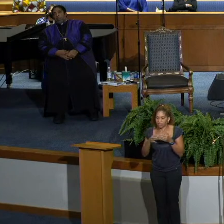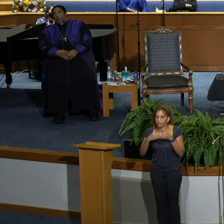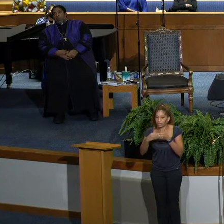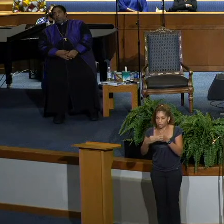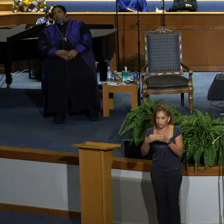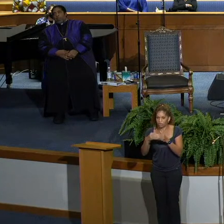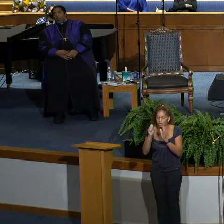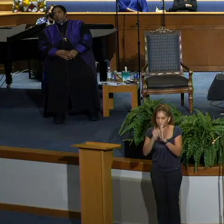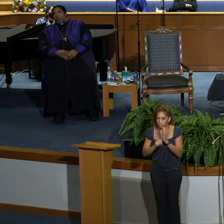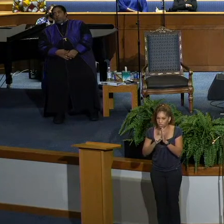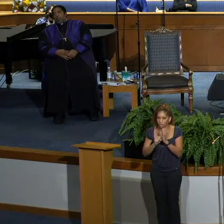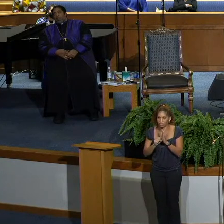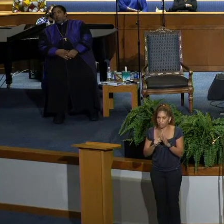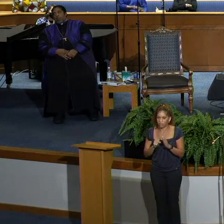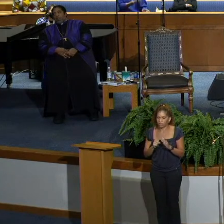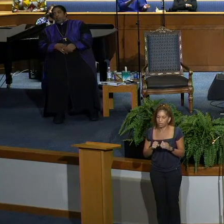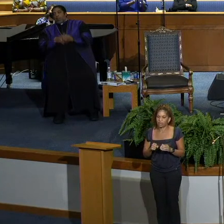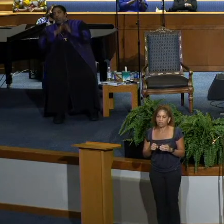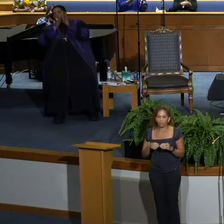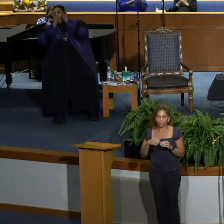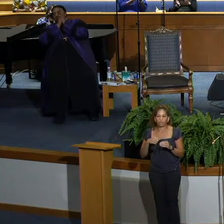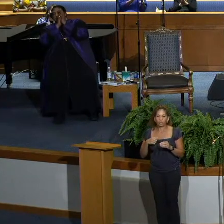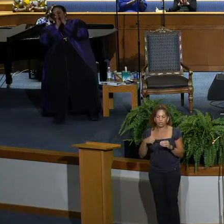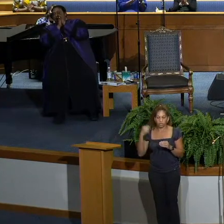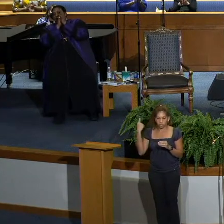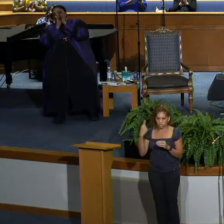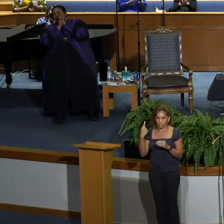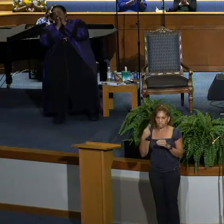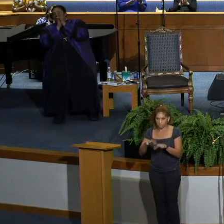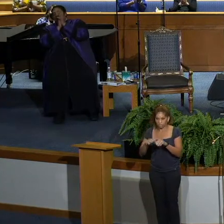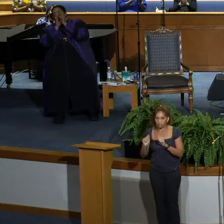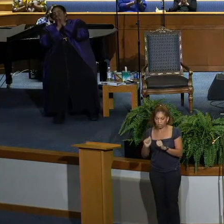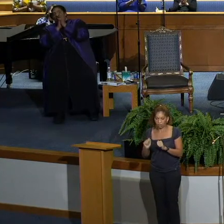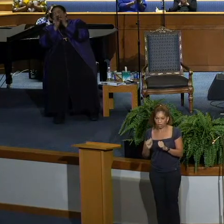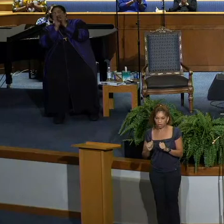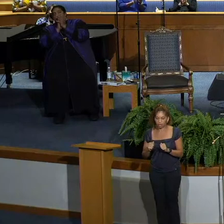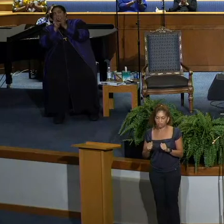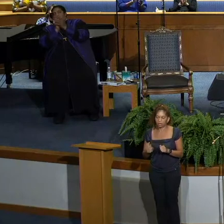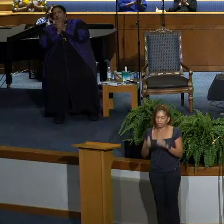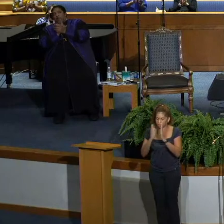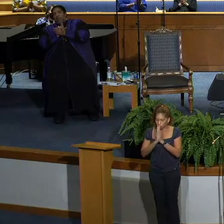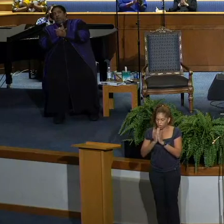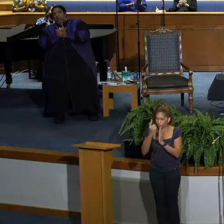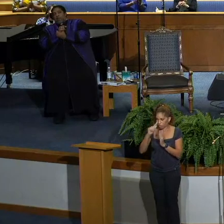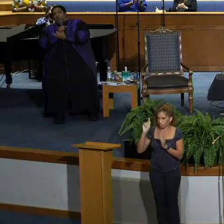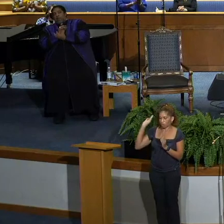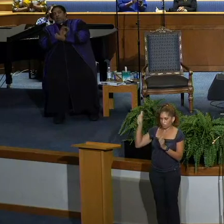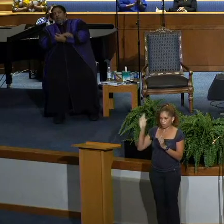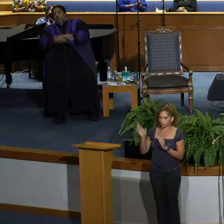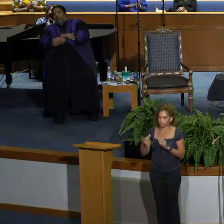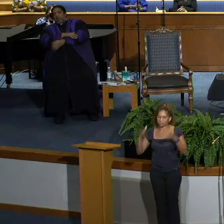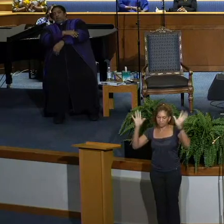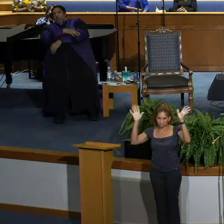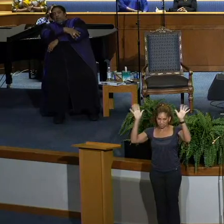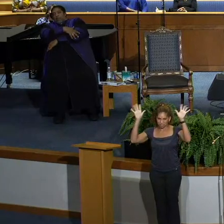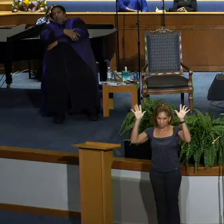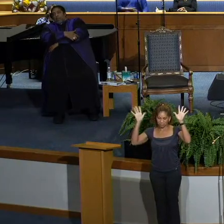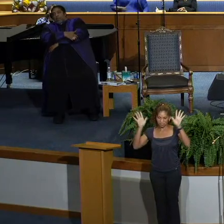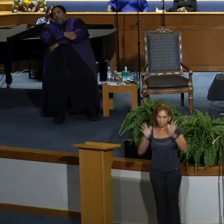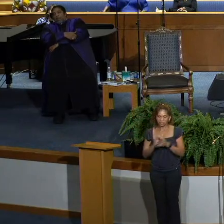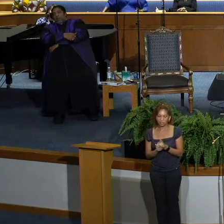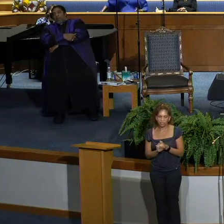her absence. Can we give God praise for Karen and Kenny and just their collaboration? Thank you, my brother.